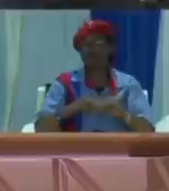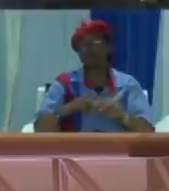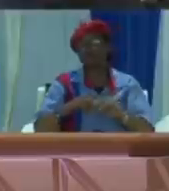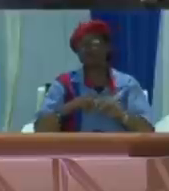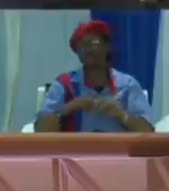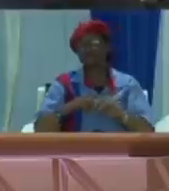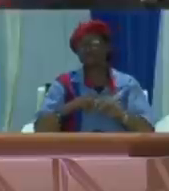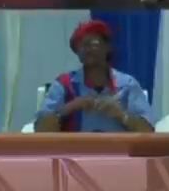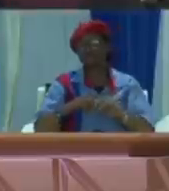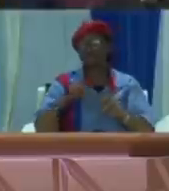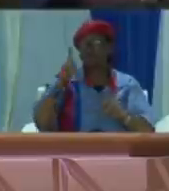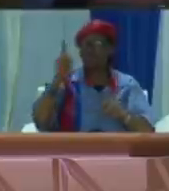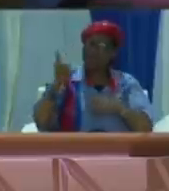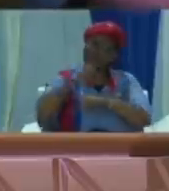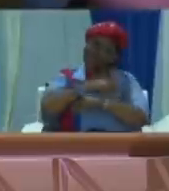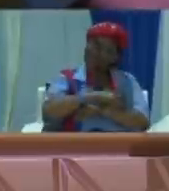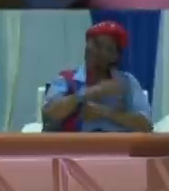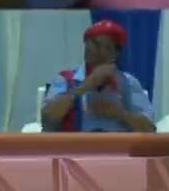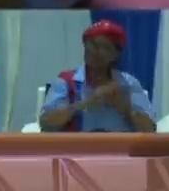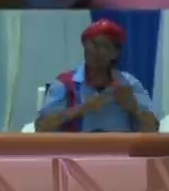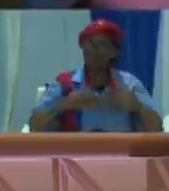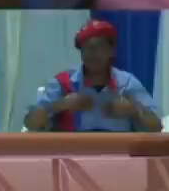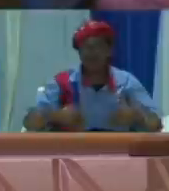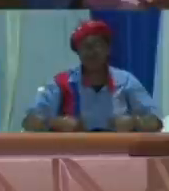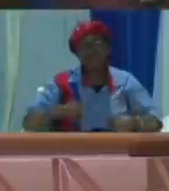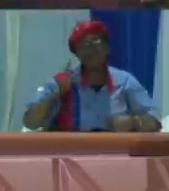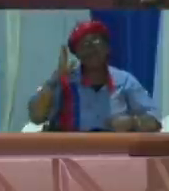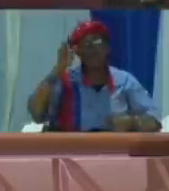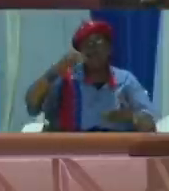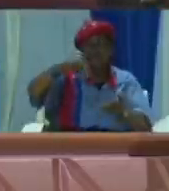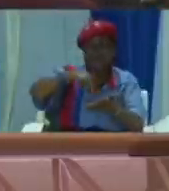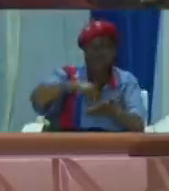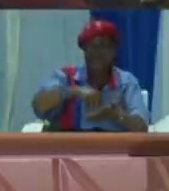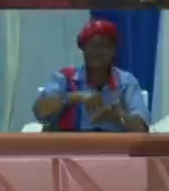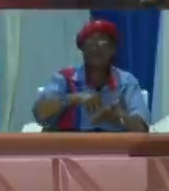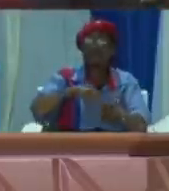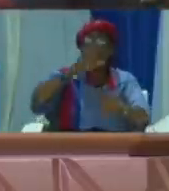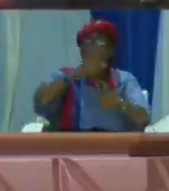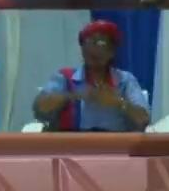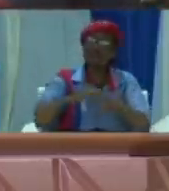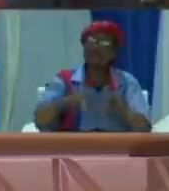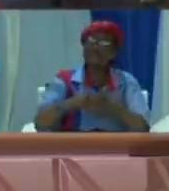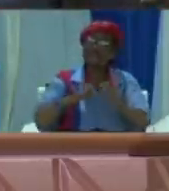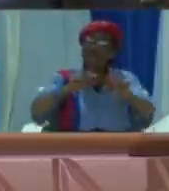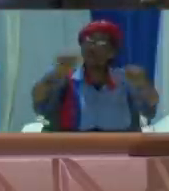One day somebody is going to stand at this altar.